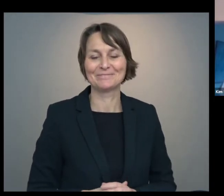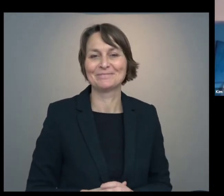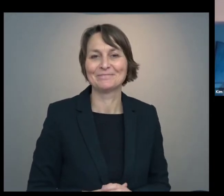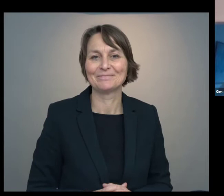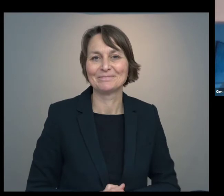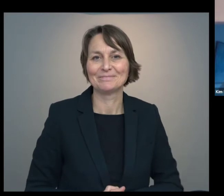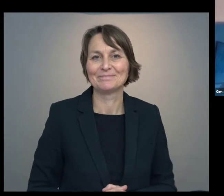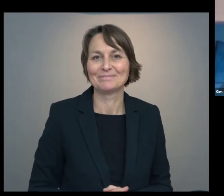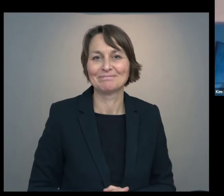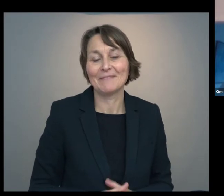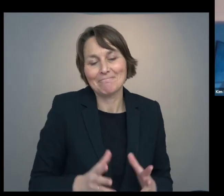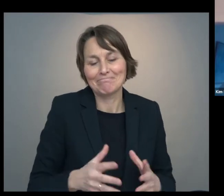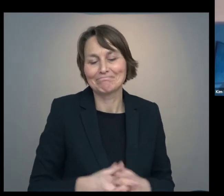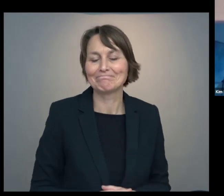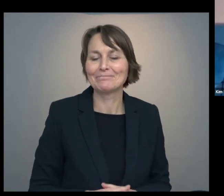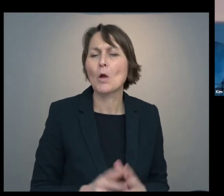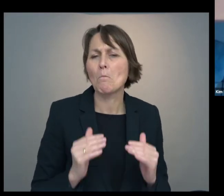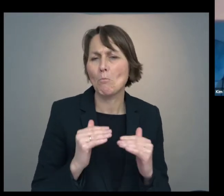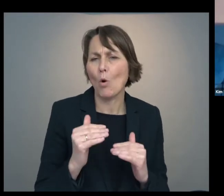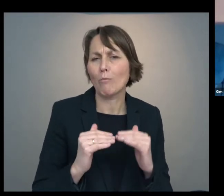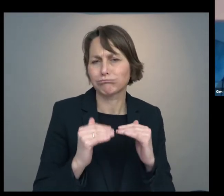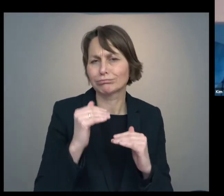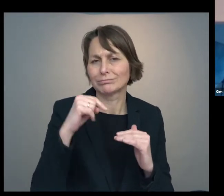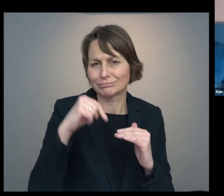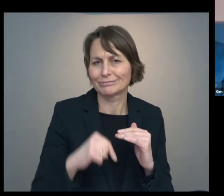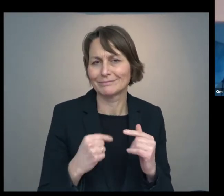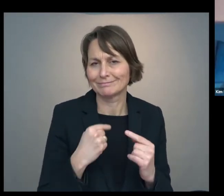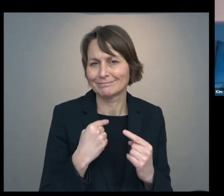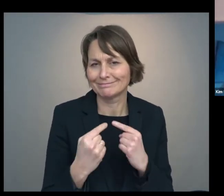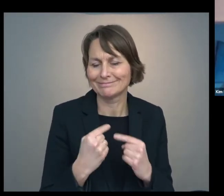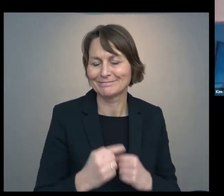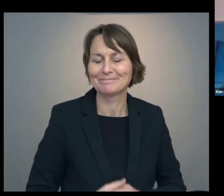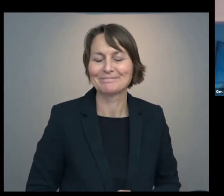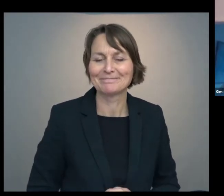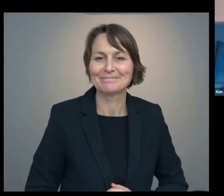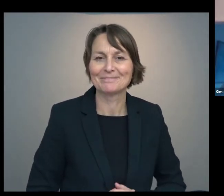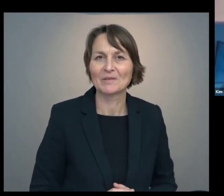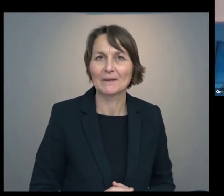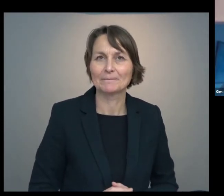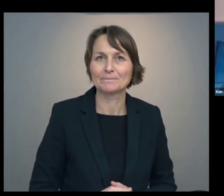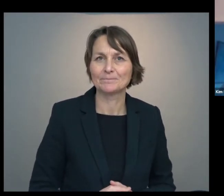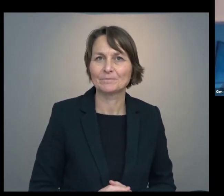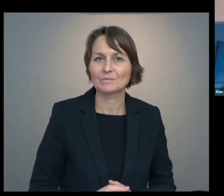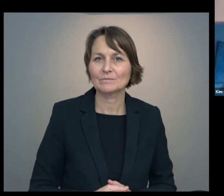exciting, and yeah, more on that later.